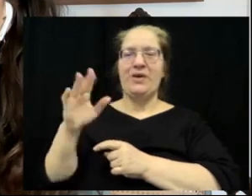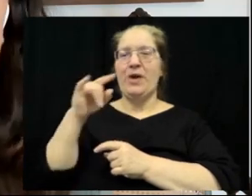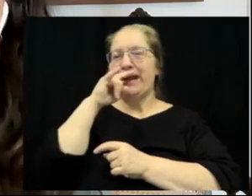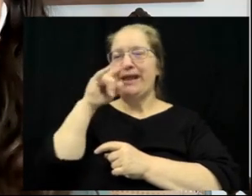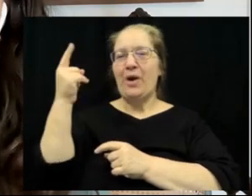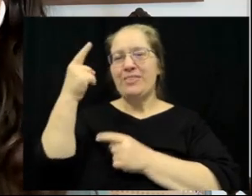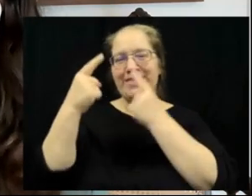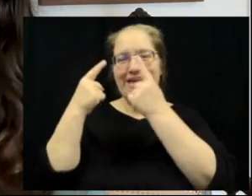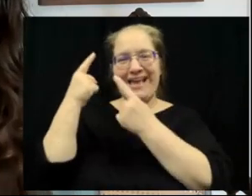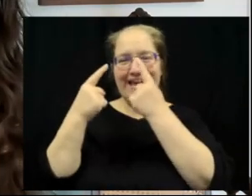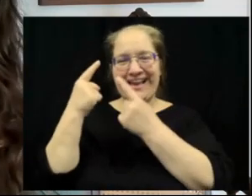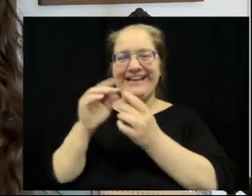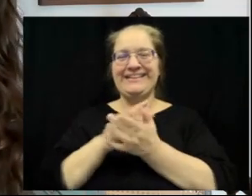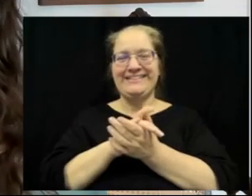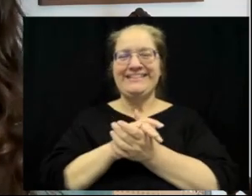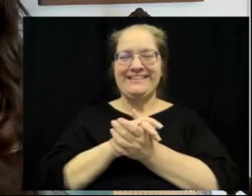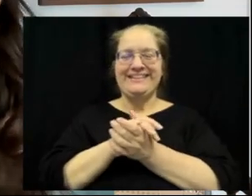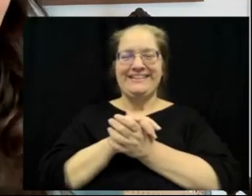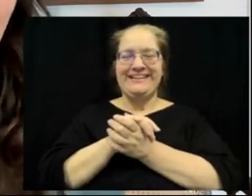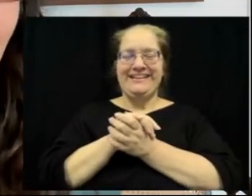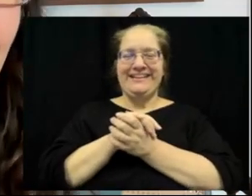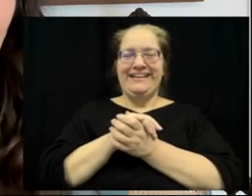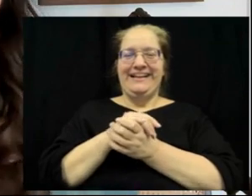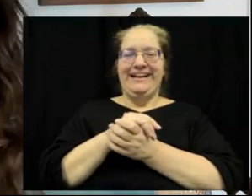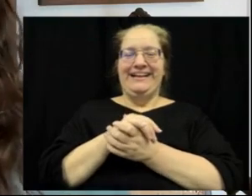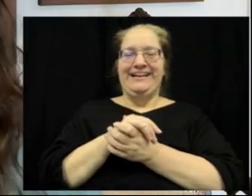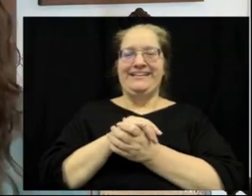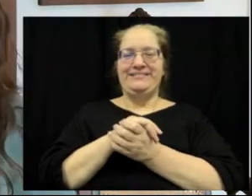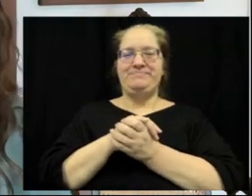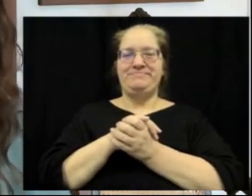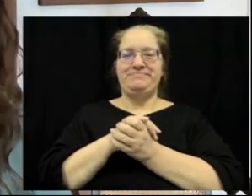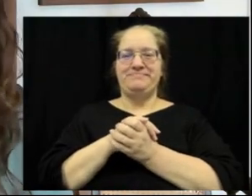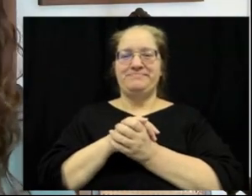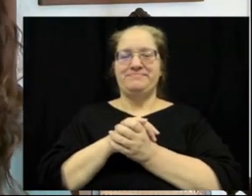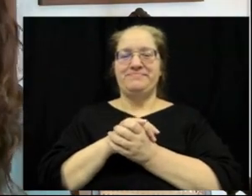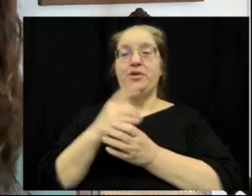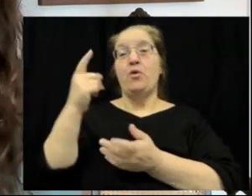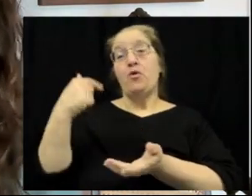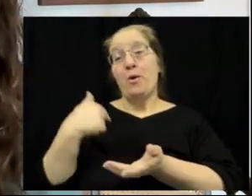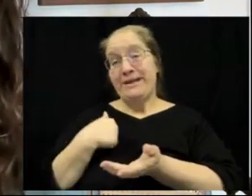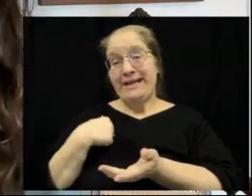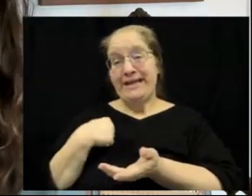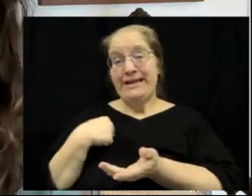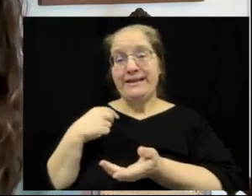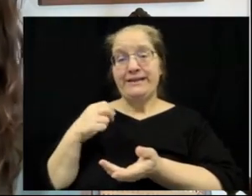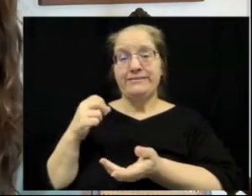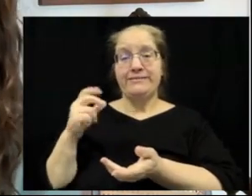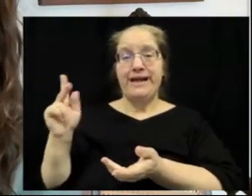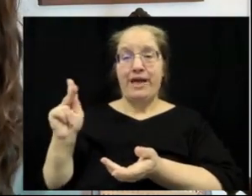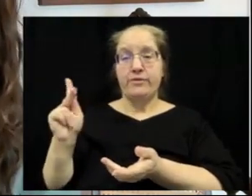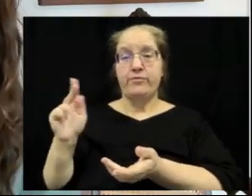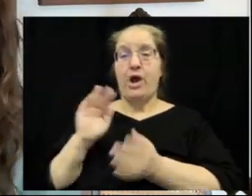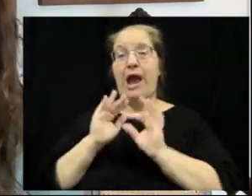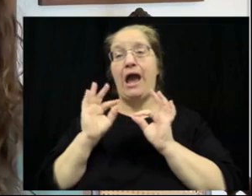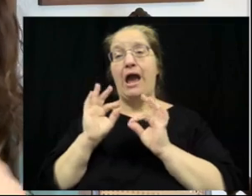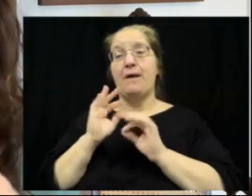their thinking. I have a child like that. For me, what helped for our family, what